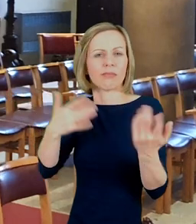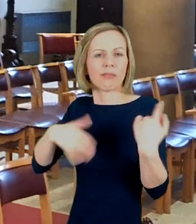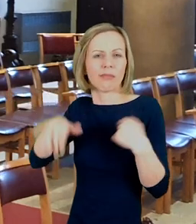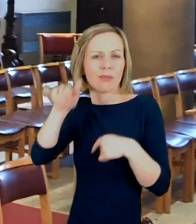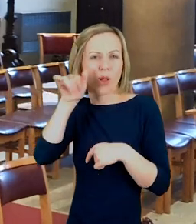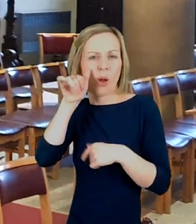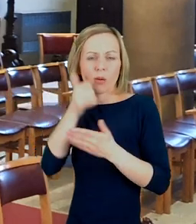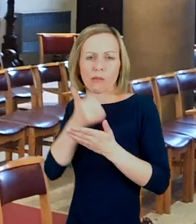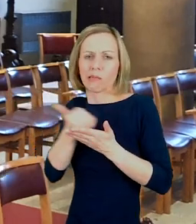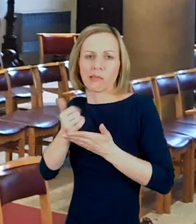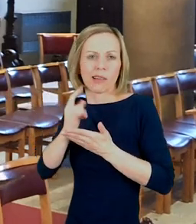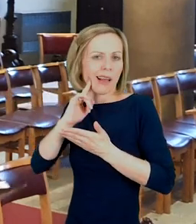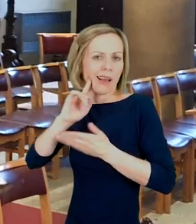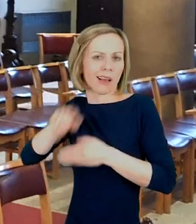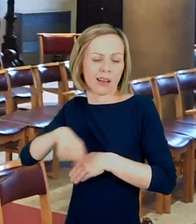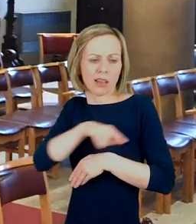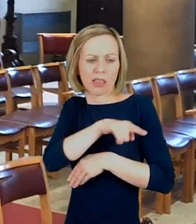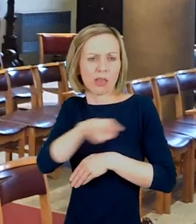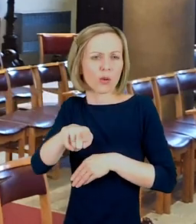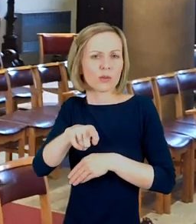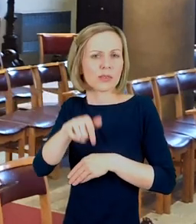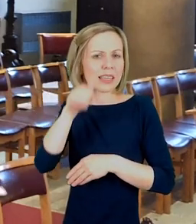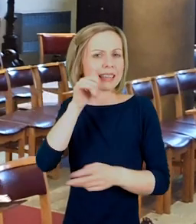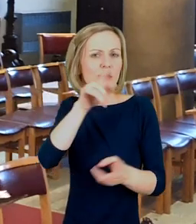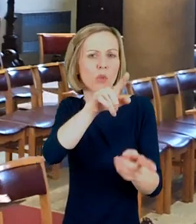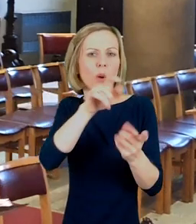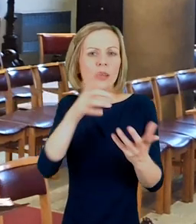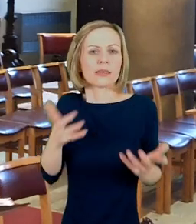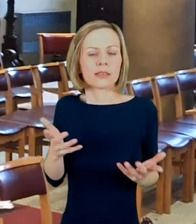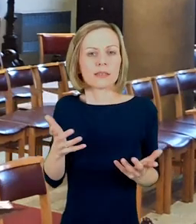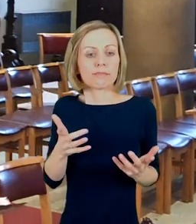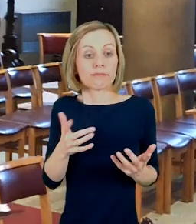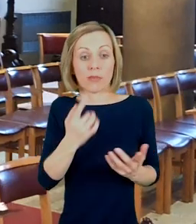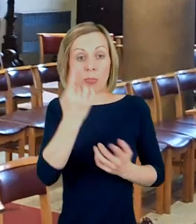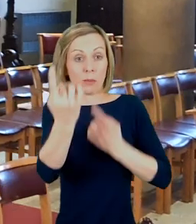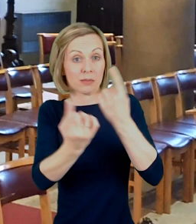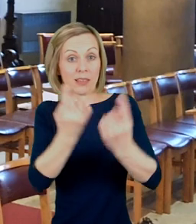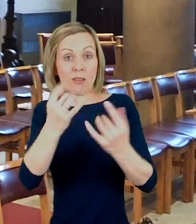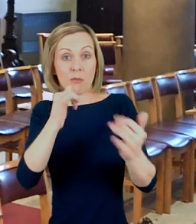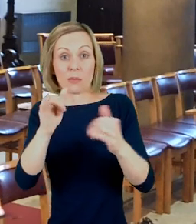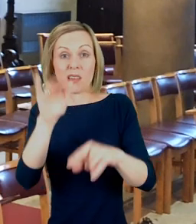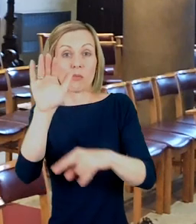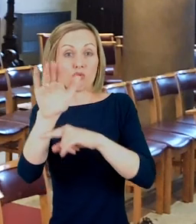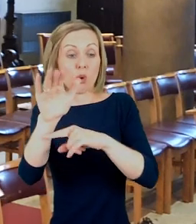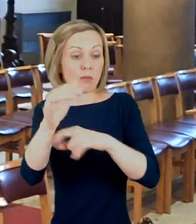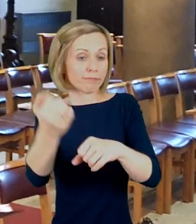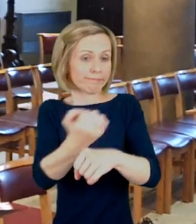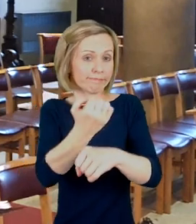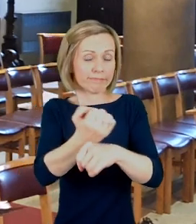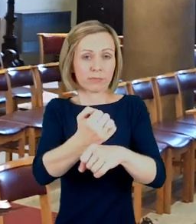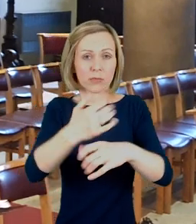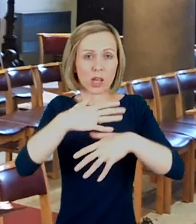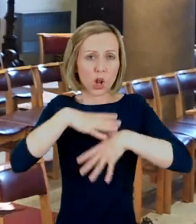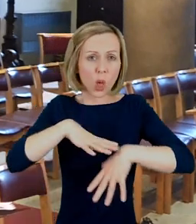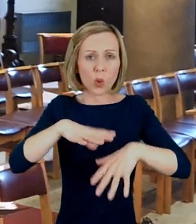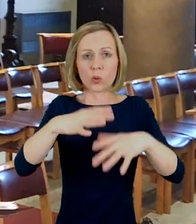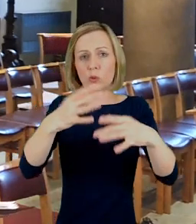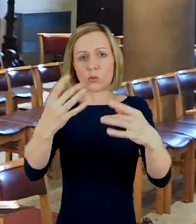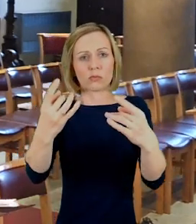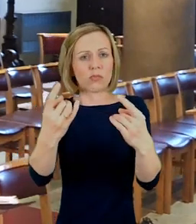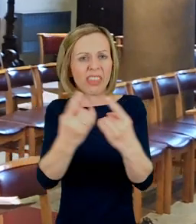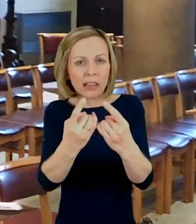indifference to those who are exploited as they provide goods and services which are only valued according to